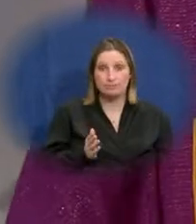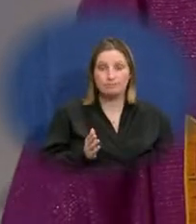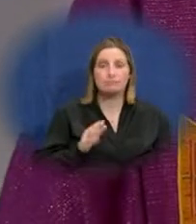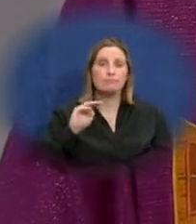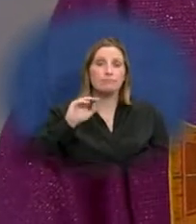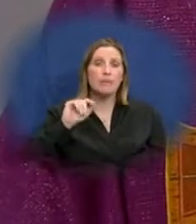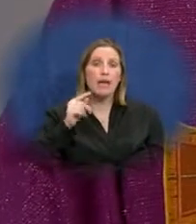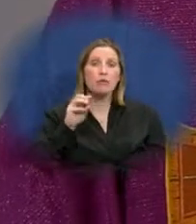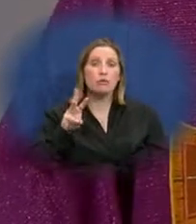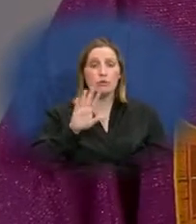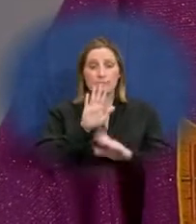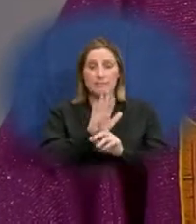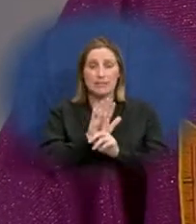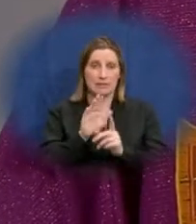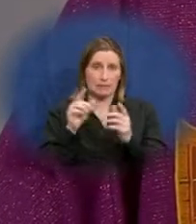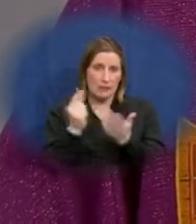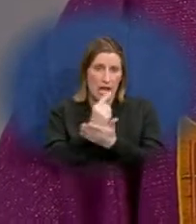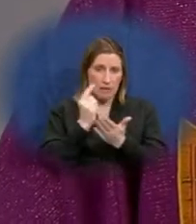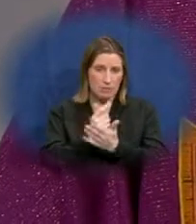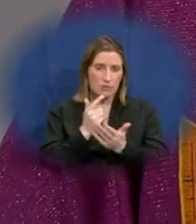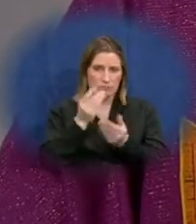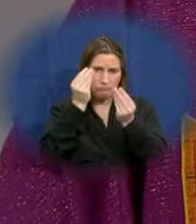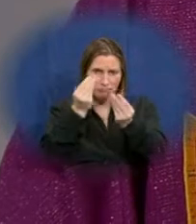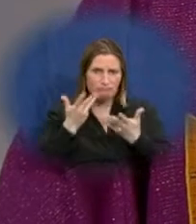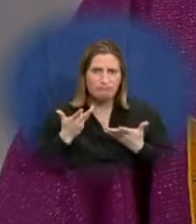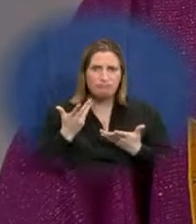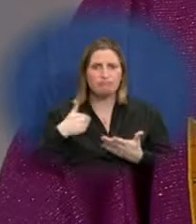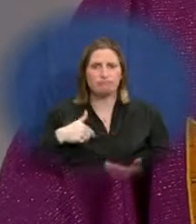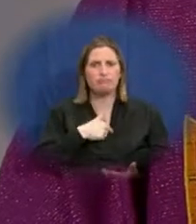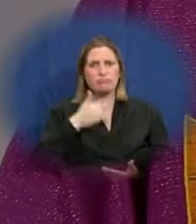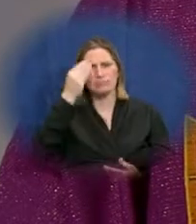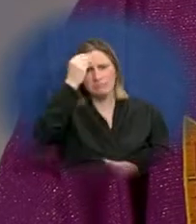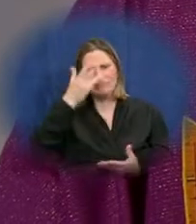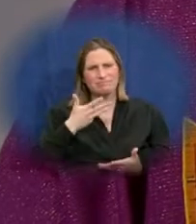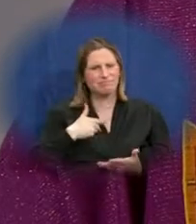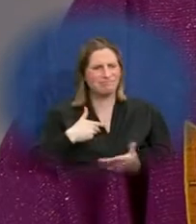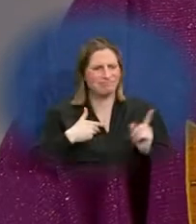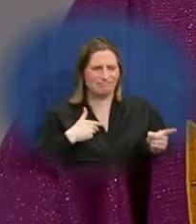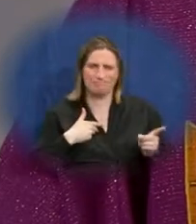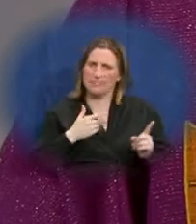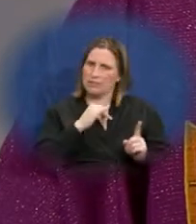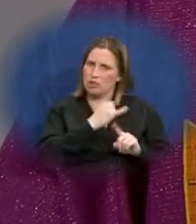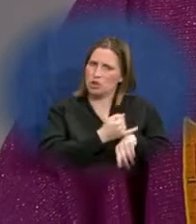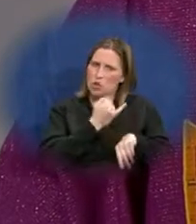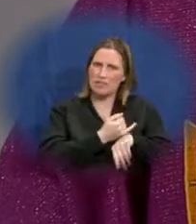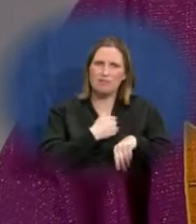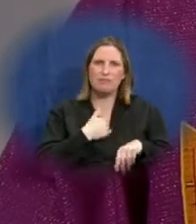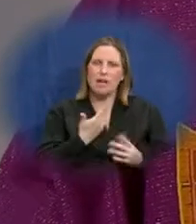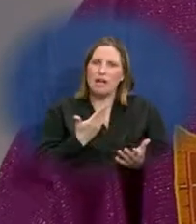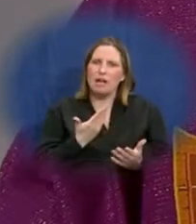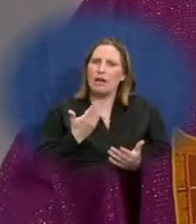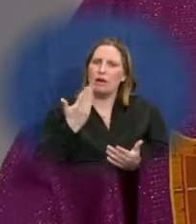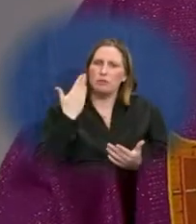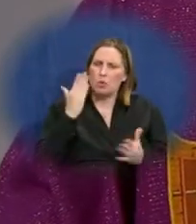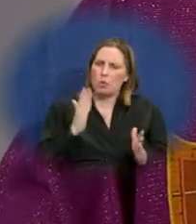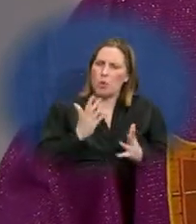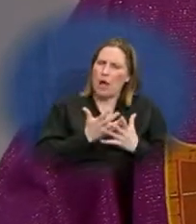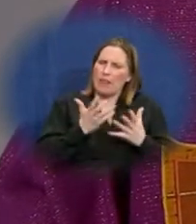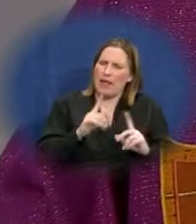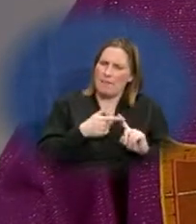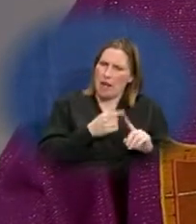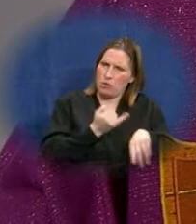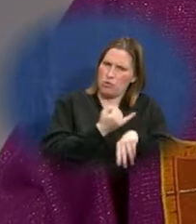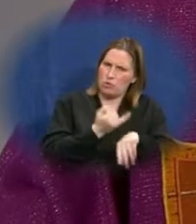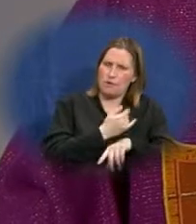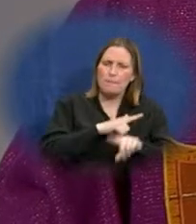Matthew's Gospel this morning really presents to us this wonderful man that we don't know a whole lot about in sacred scripture, but what we